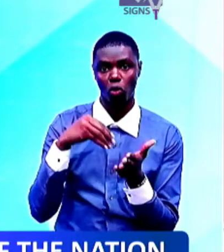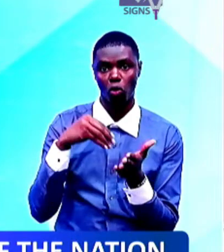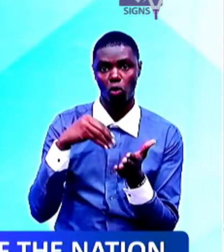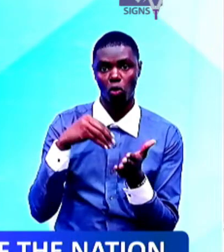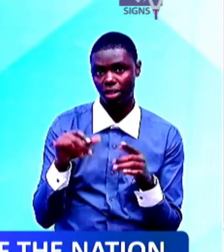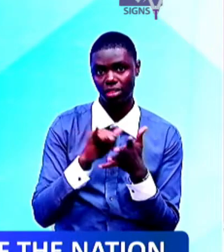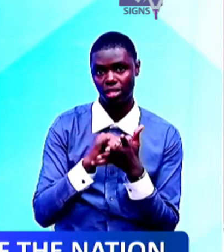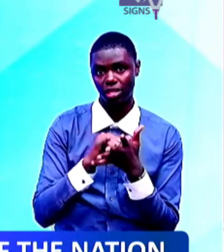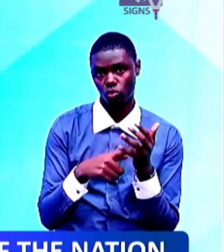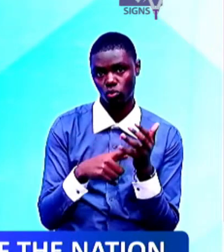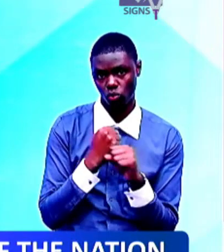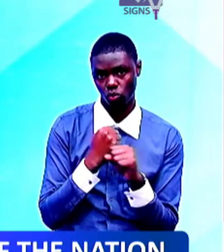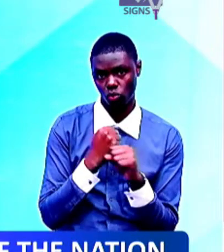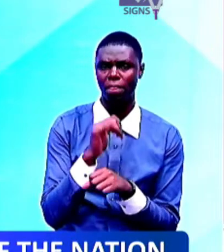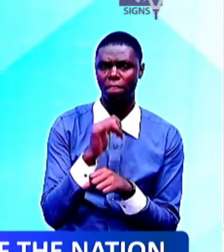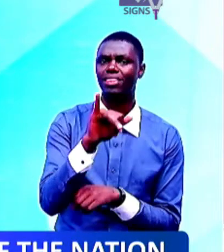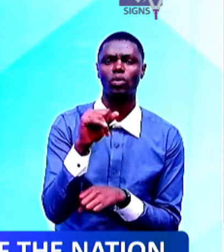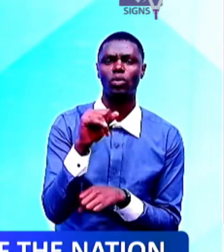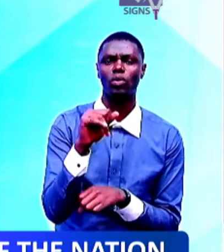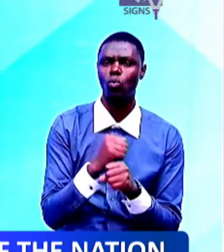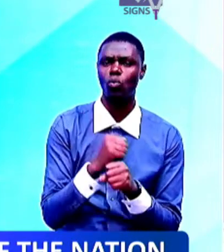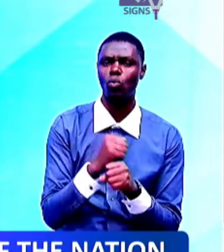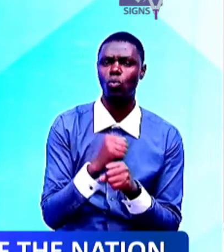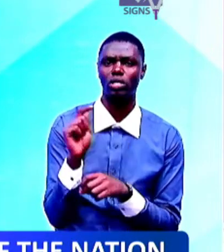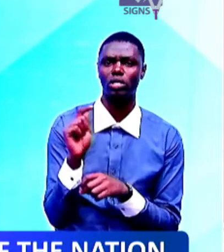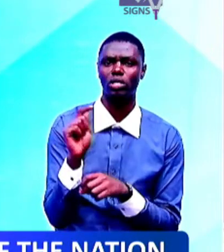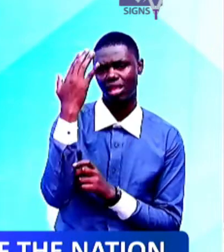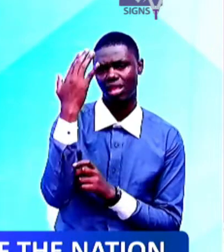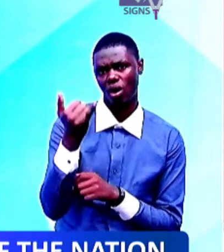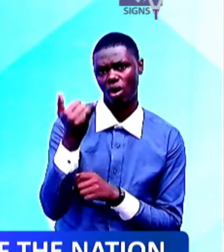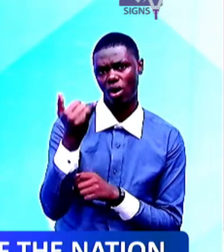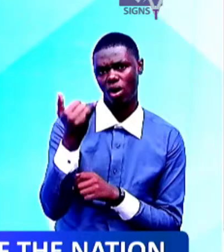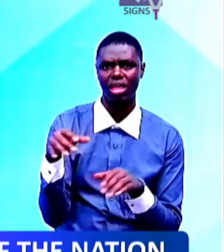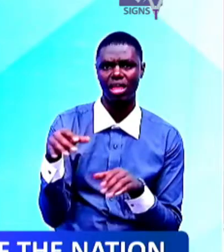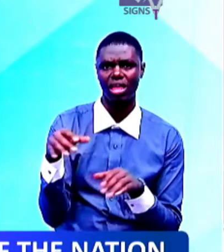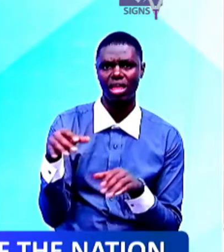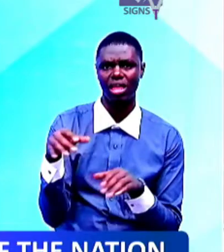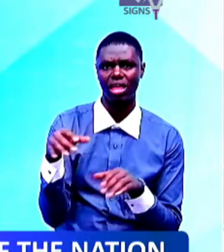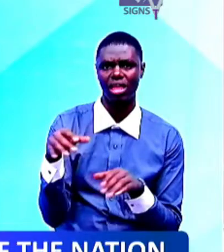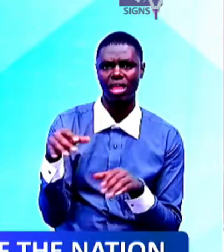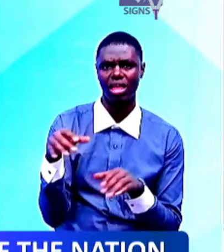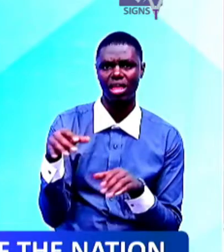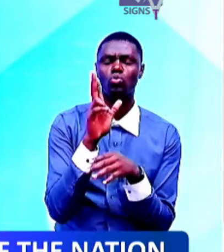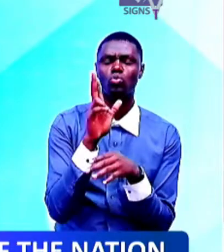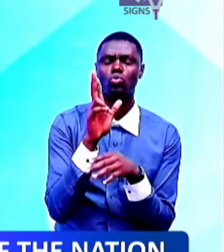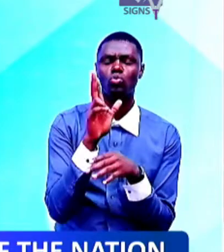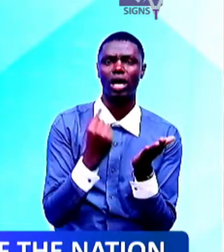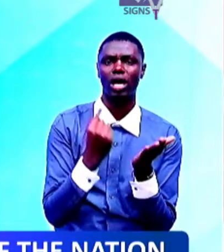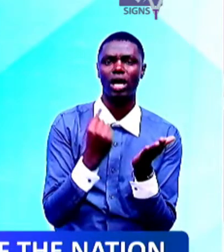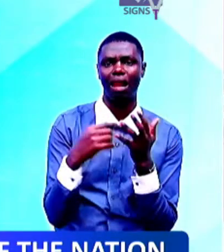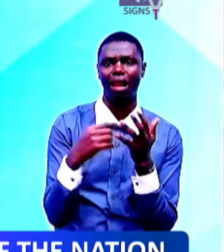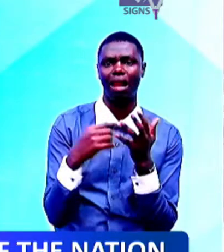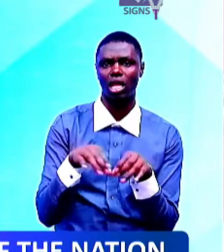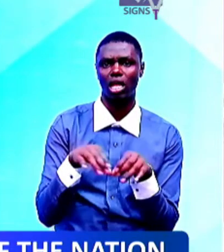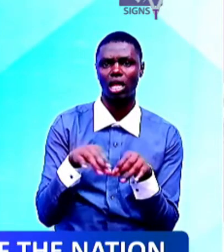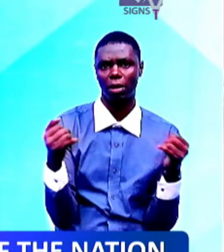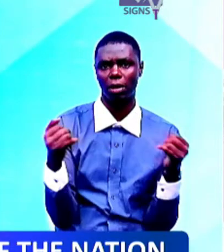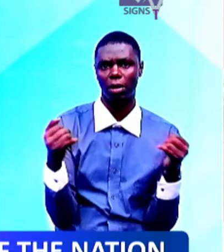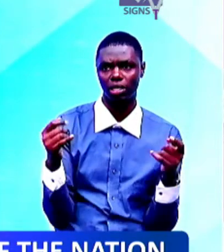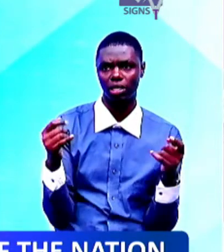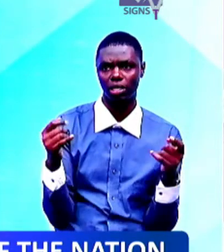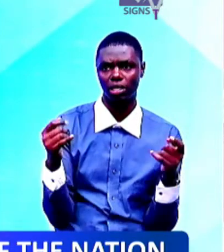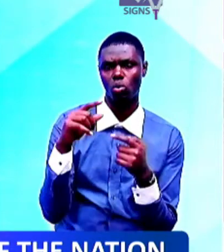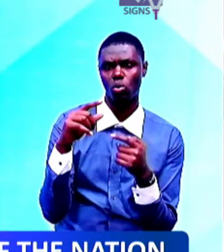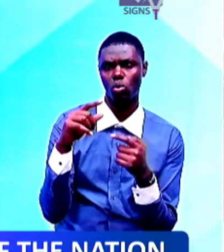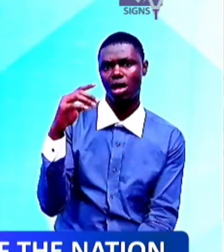is what they do. Now that one we cannot do in Kenya here. The reason why Uganda left our pipeline to Lamu, is it Lamu or